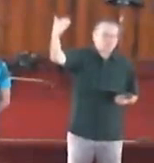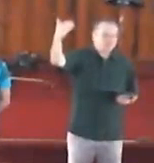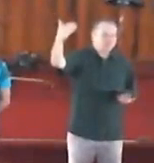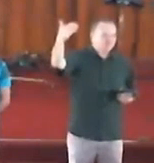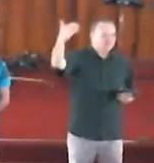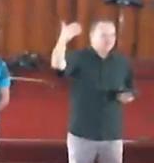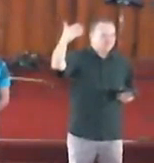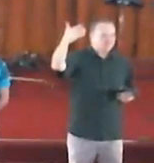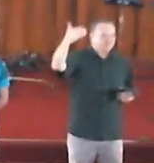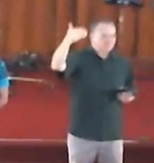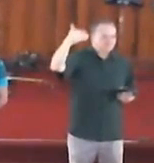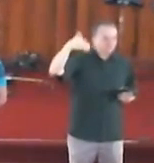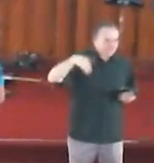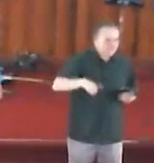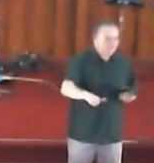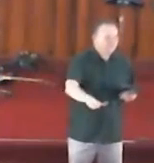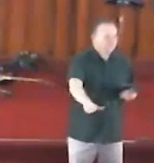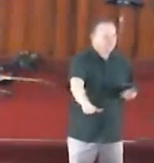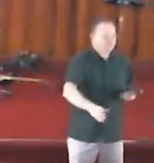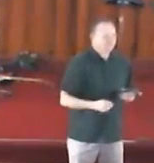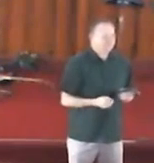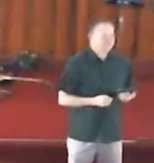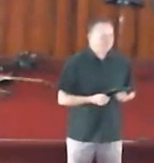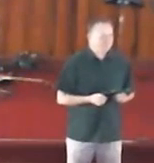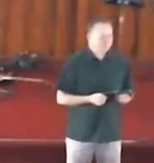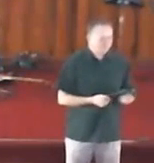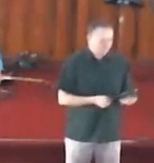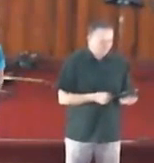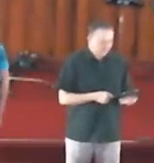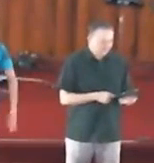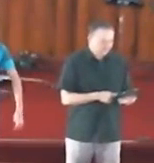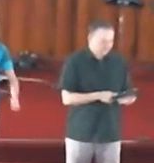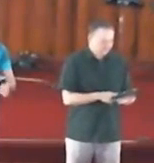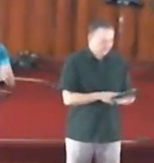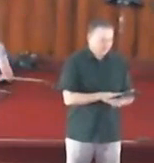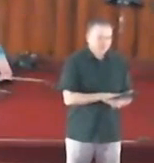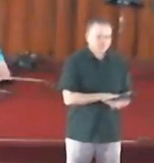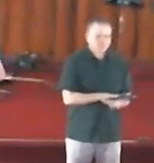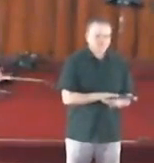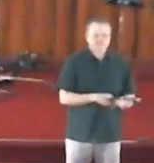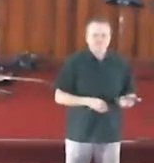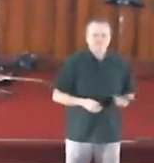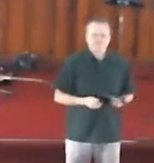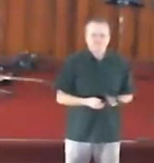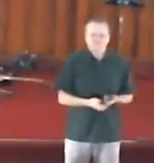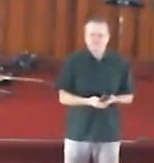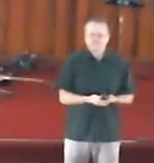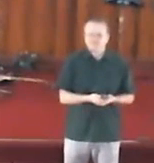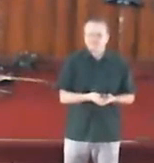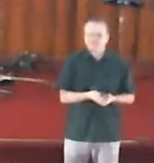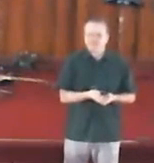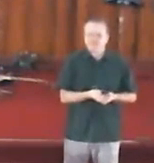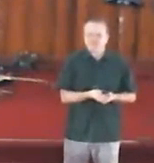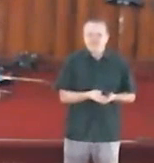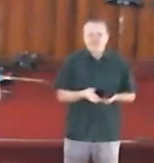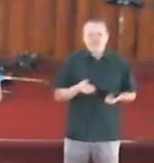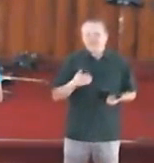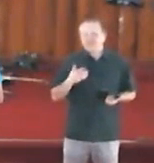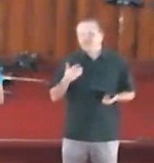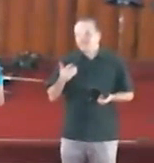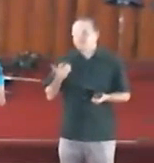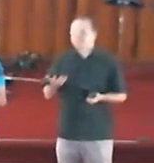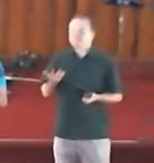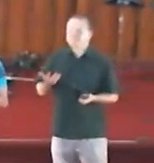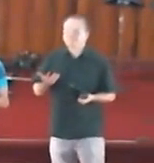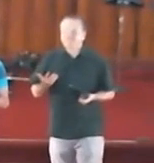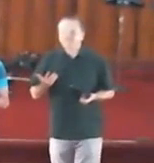conocimiento viene en contra de la fe. Sometimes some knowledge goes against our faith.